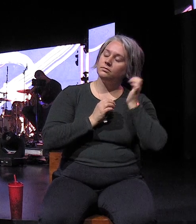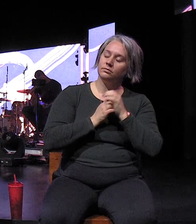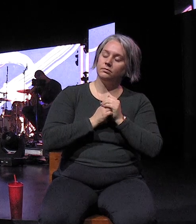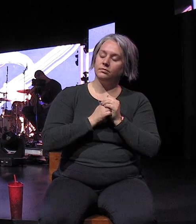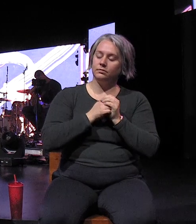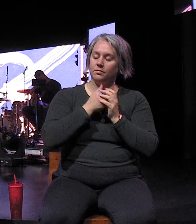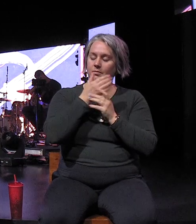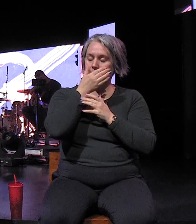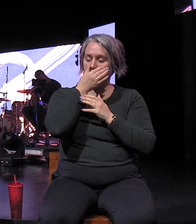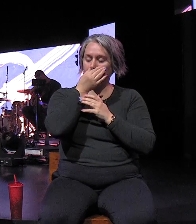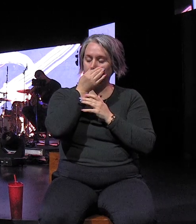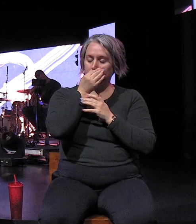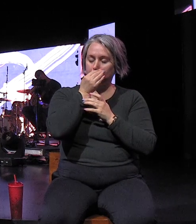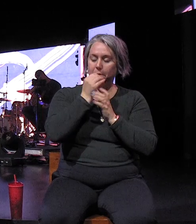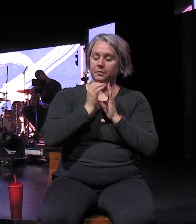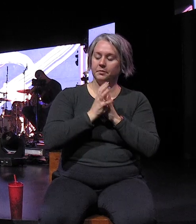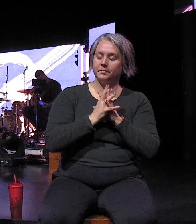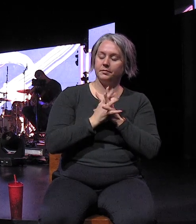Thank you, Lord.